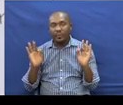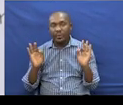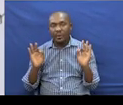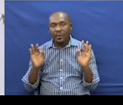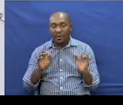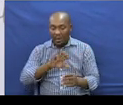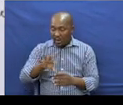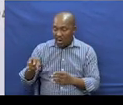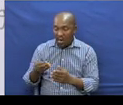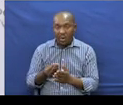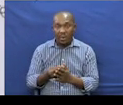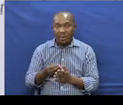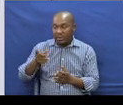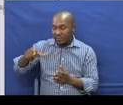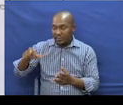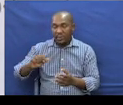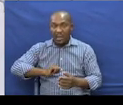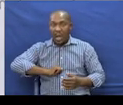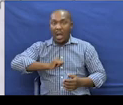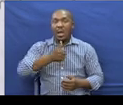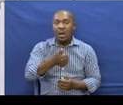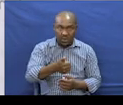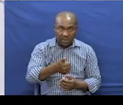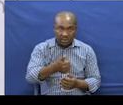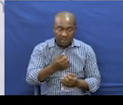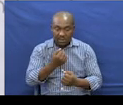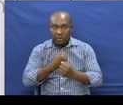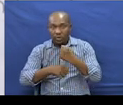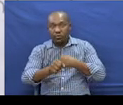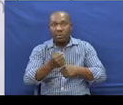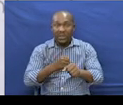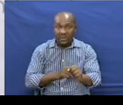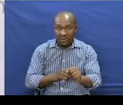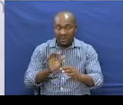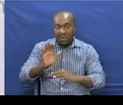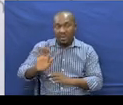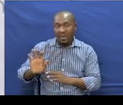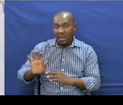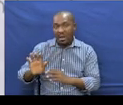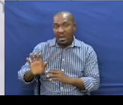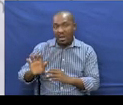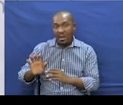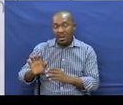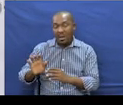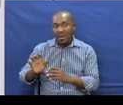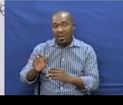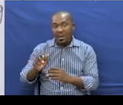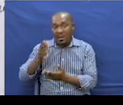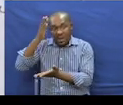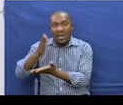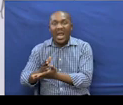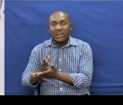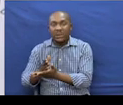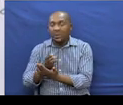to practice their activities without any limitation. So in a democratic state,